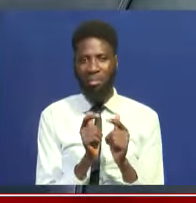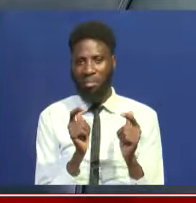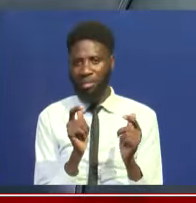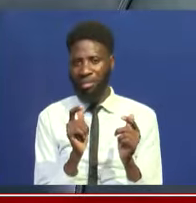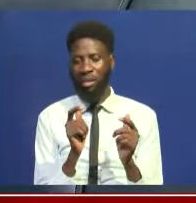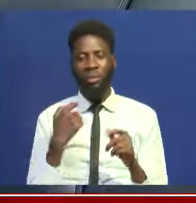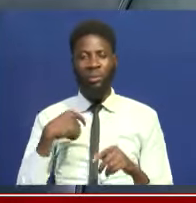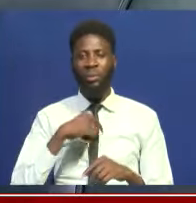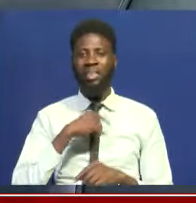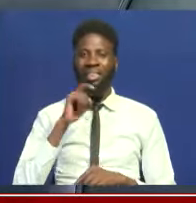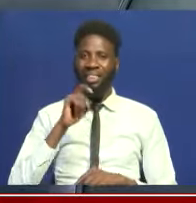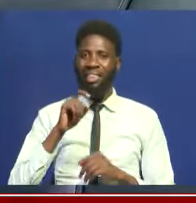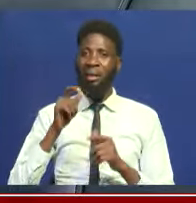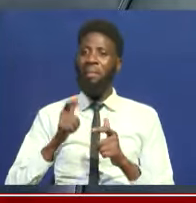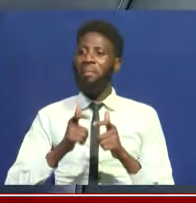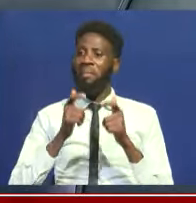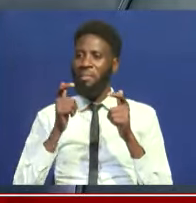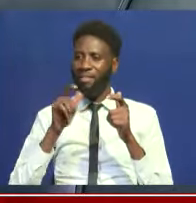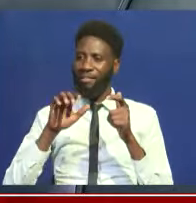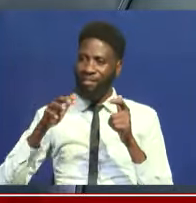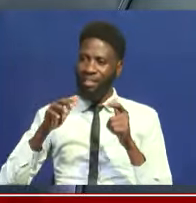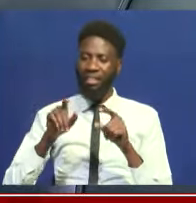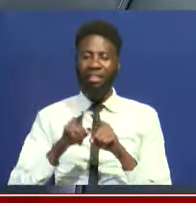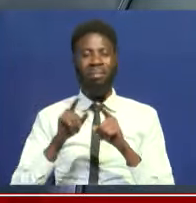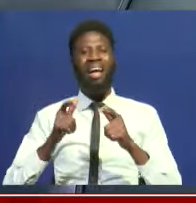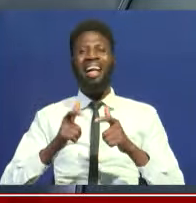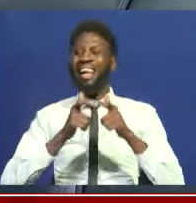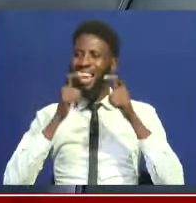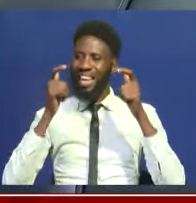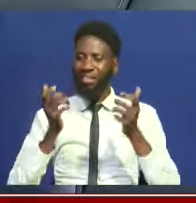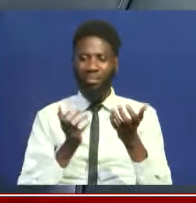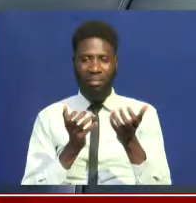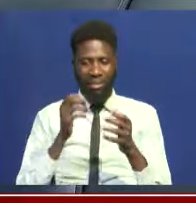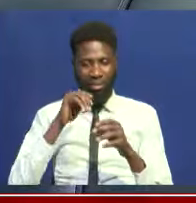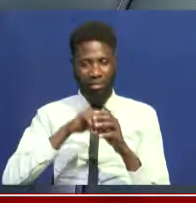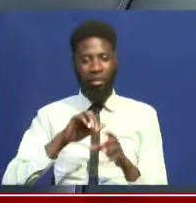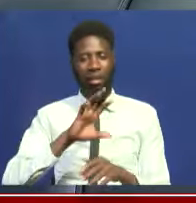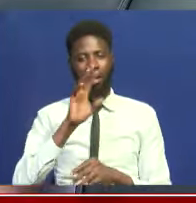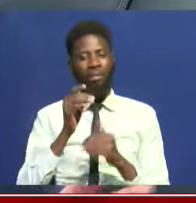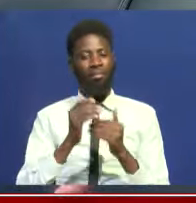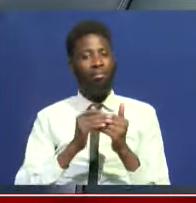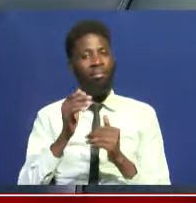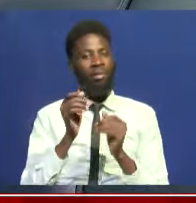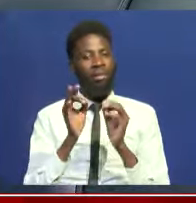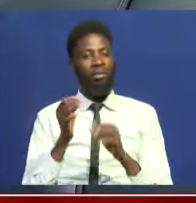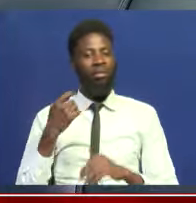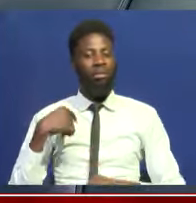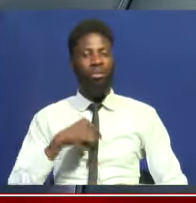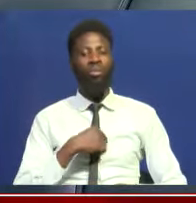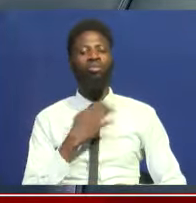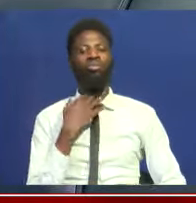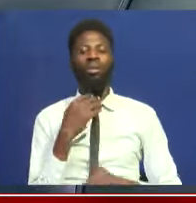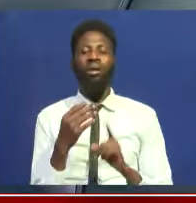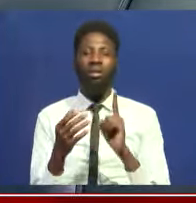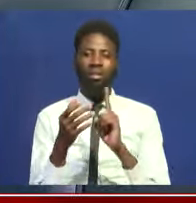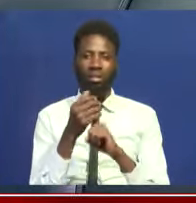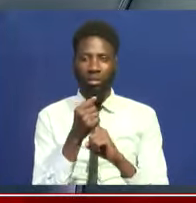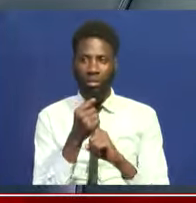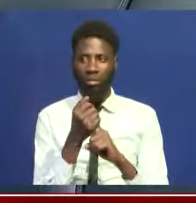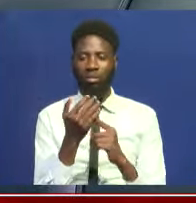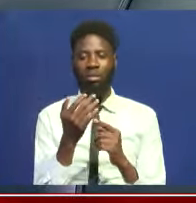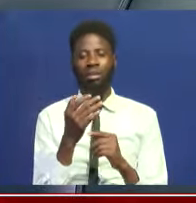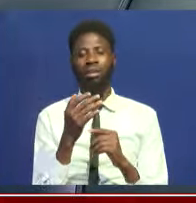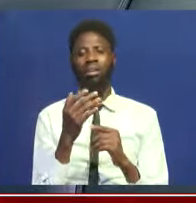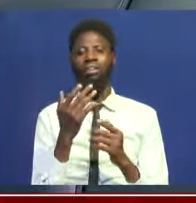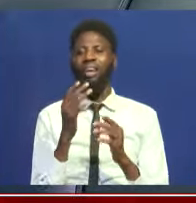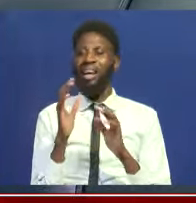more medium and large businesses on the continent going forward if we're going to deliver on climate or women's